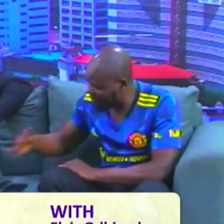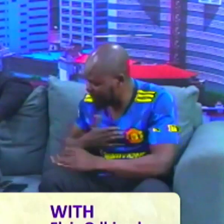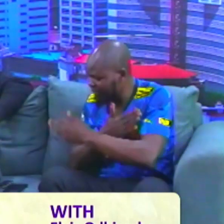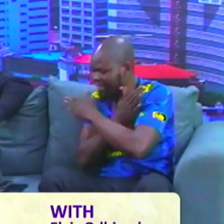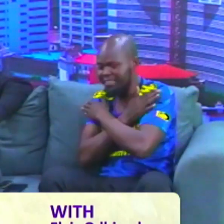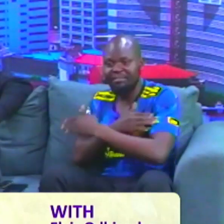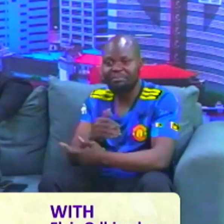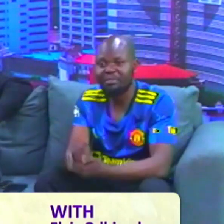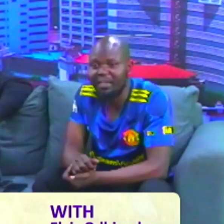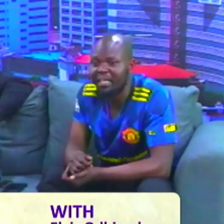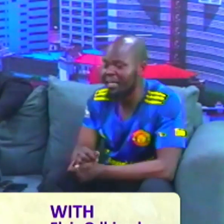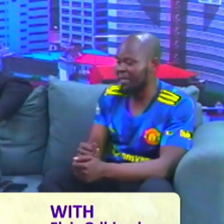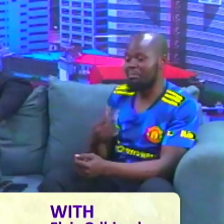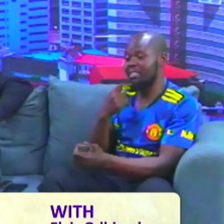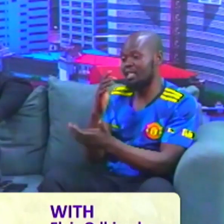Elvis?